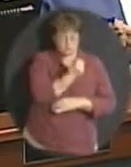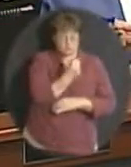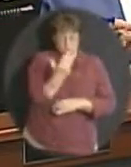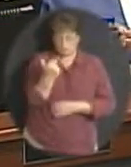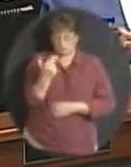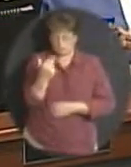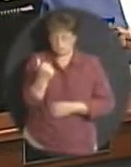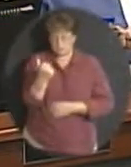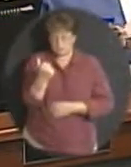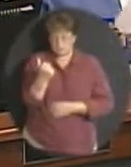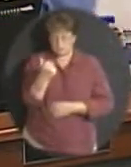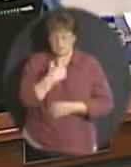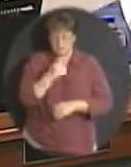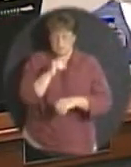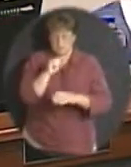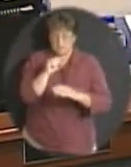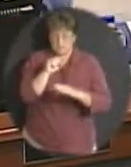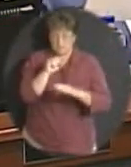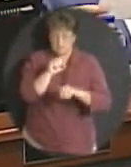presented. Second.